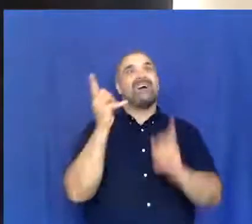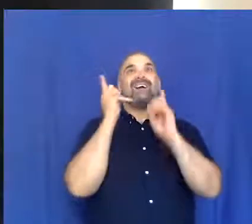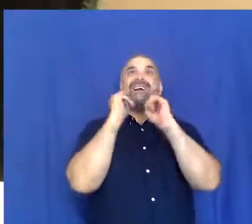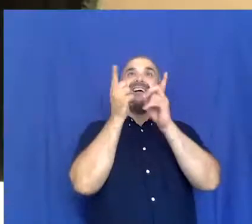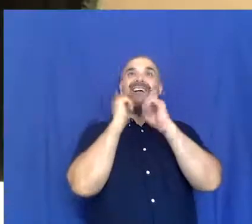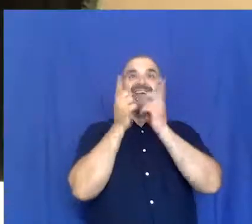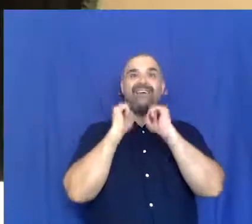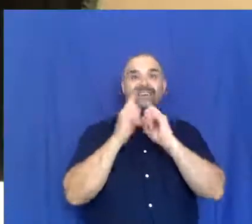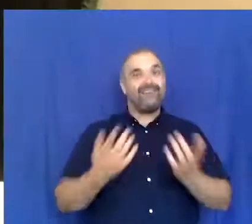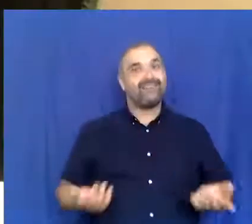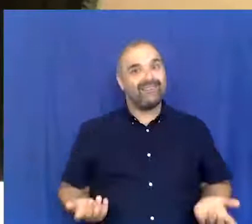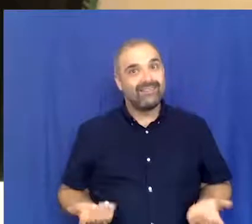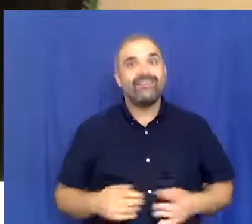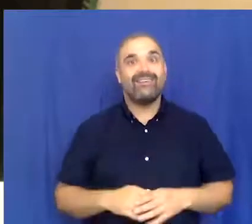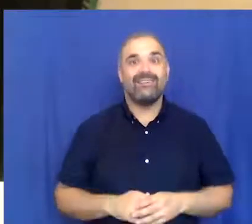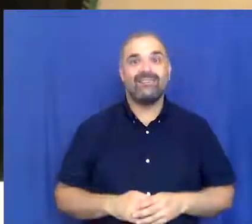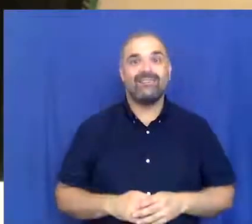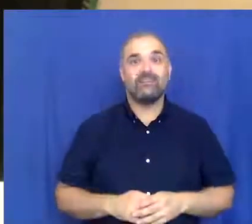time.